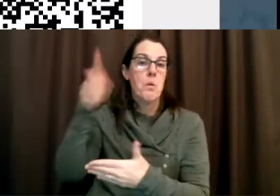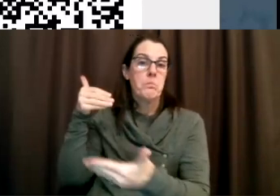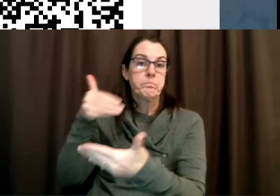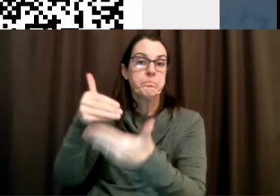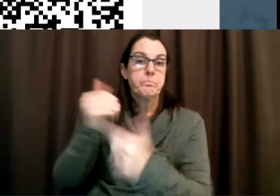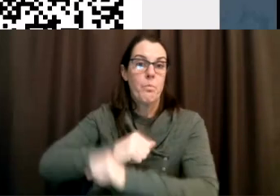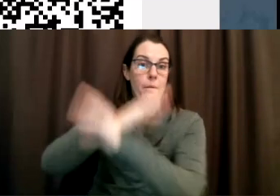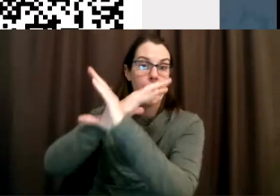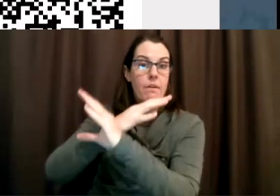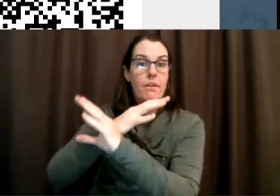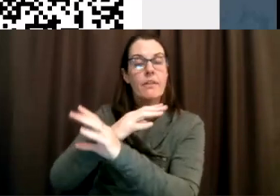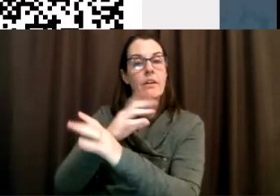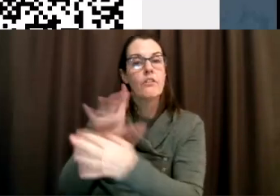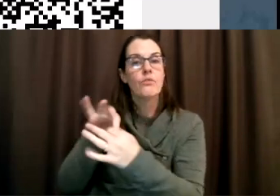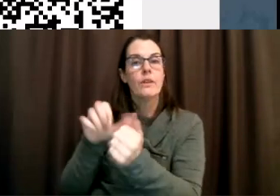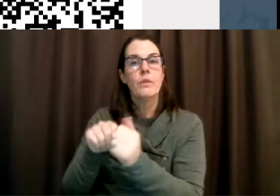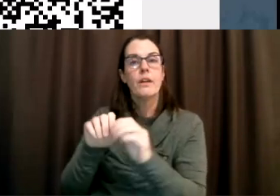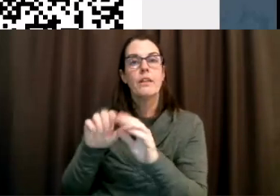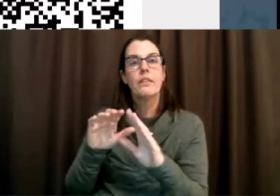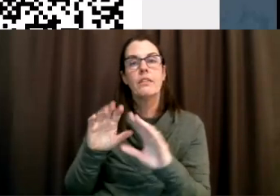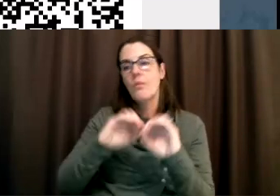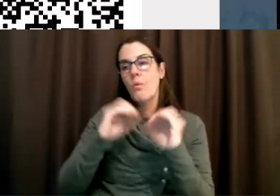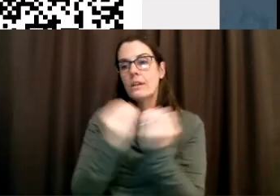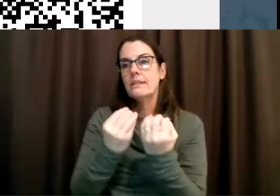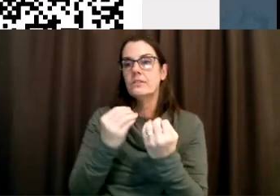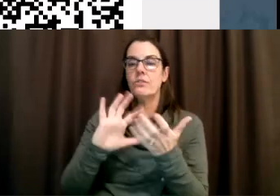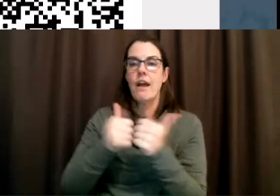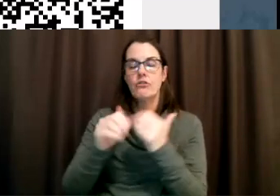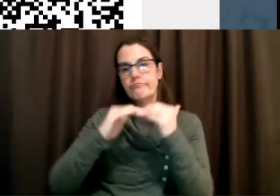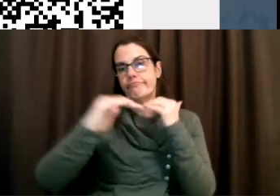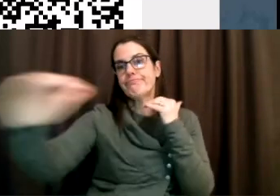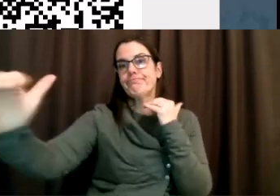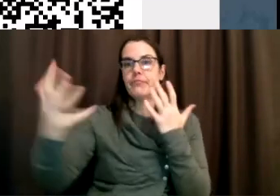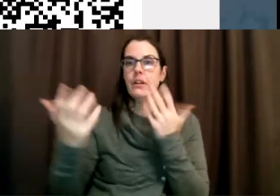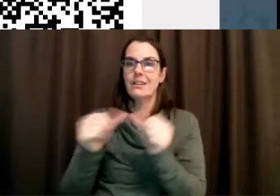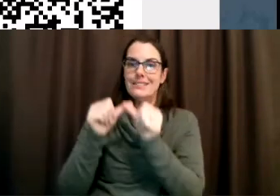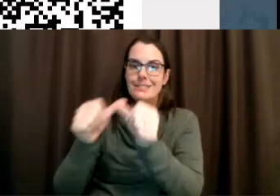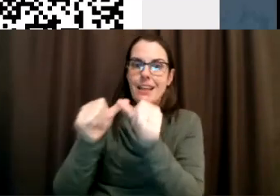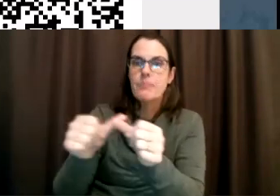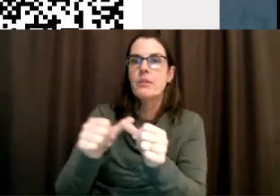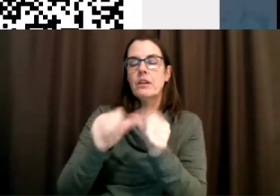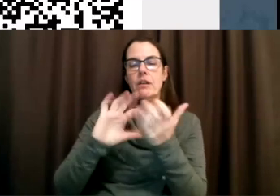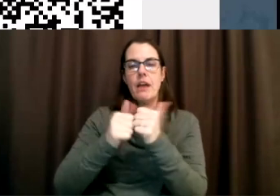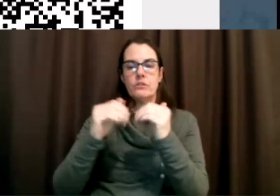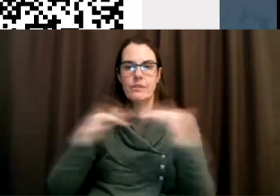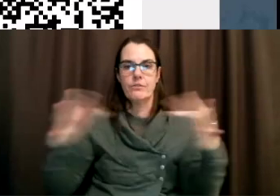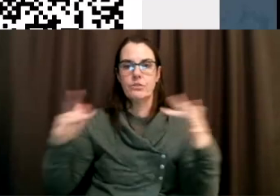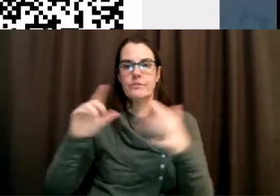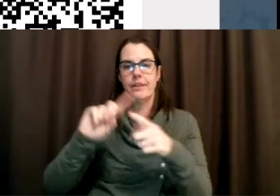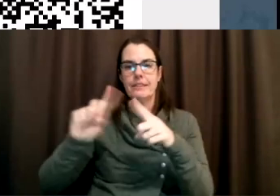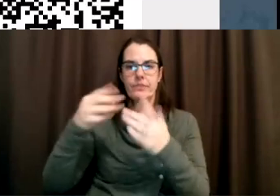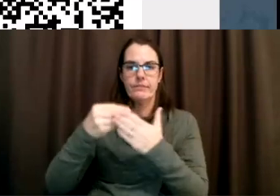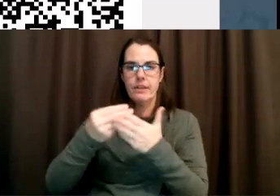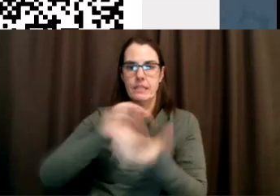webinar that they have around organizational stability and sustainability and diversification of funding. That's happening next